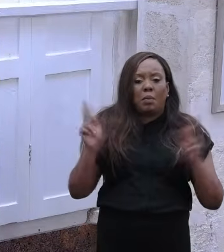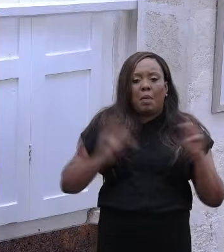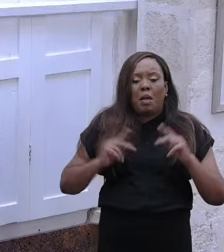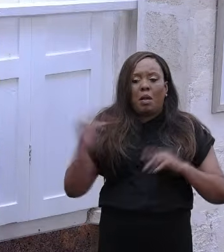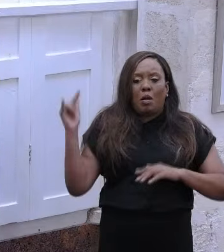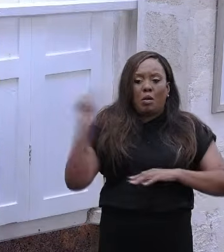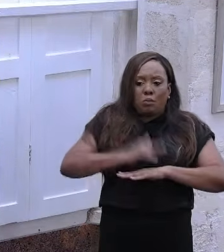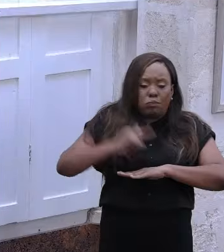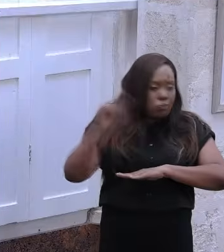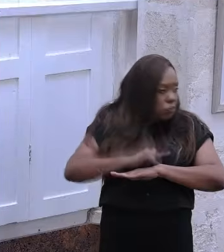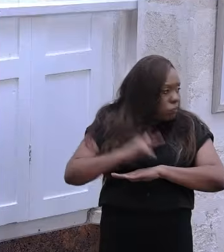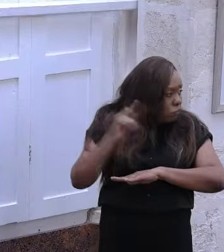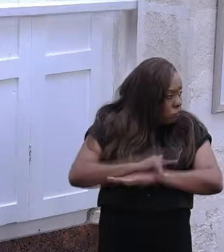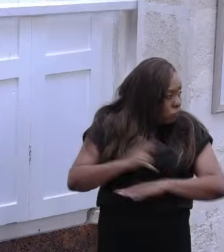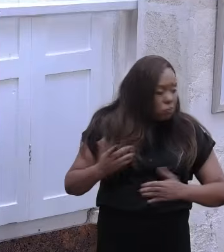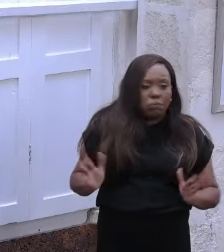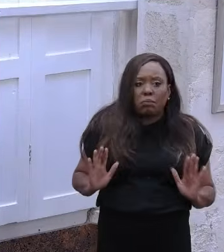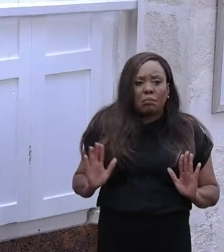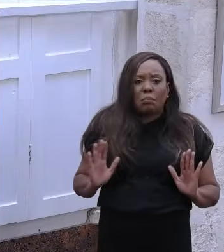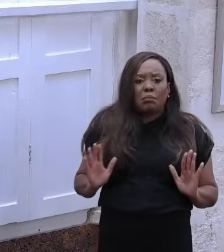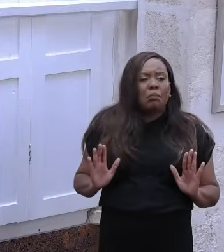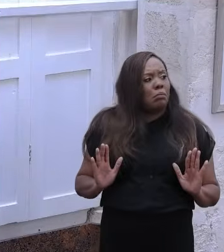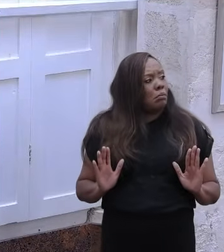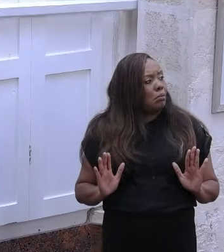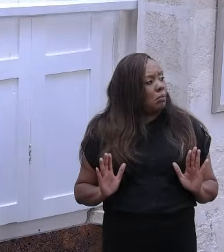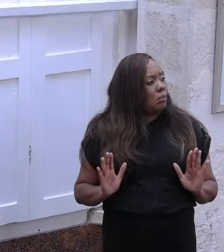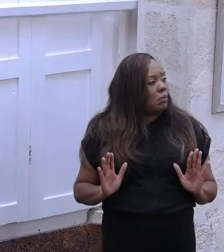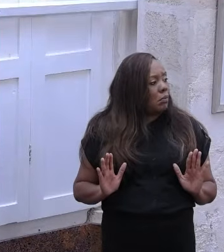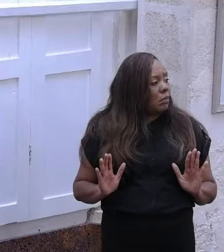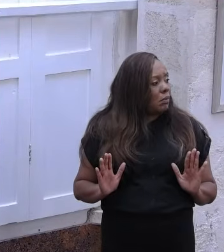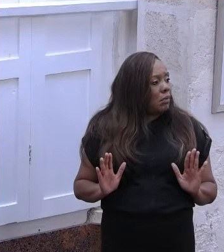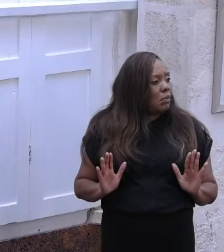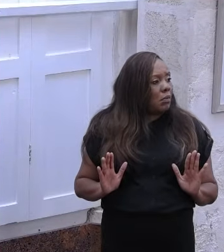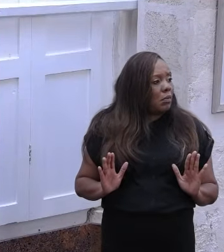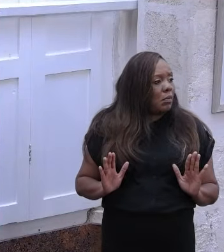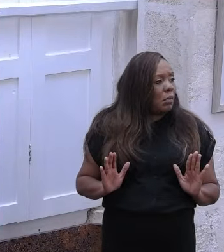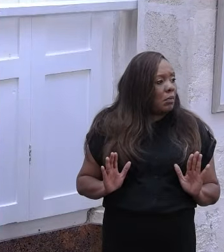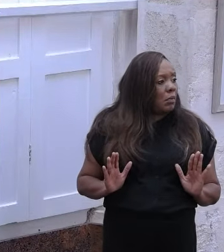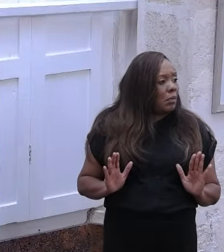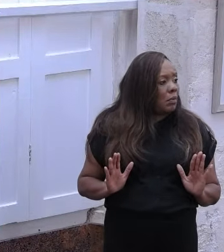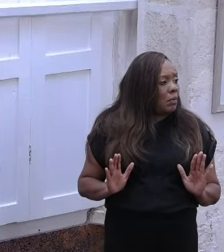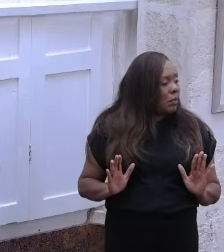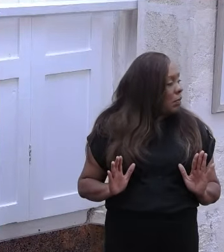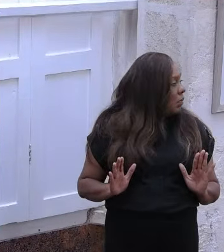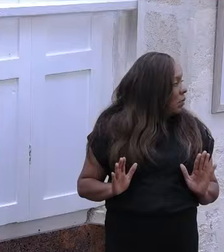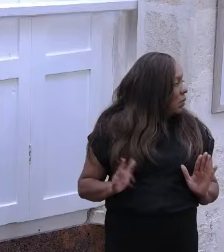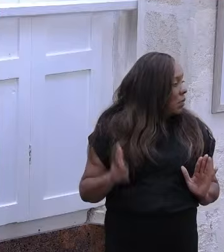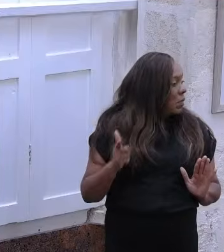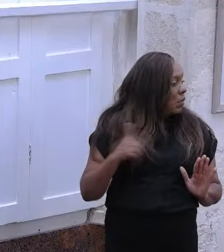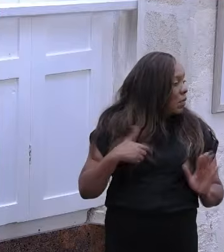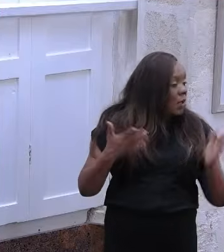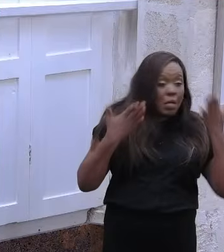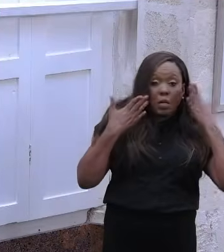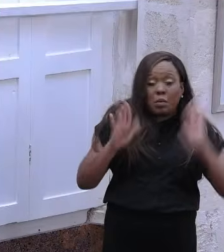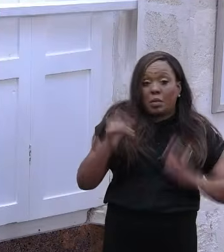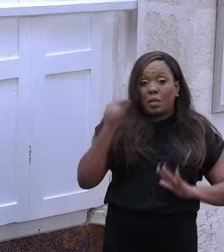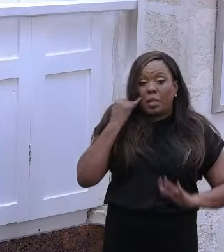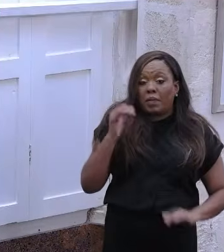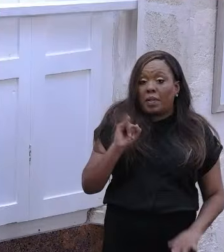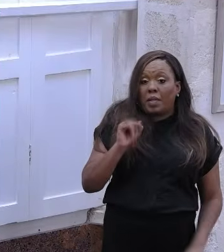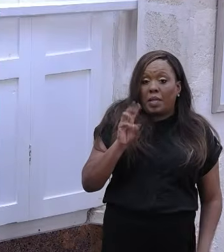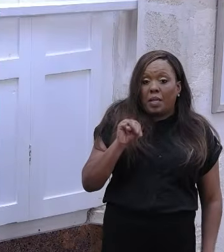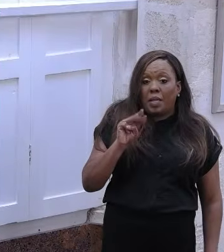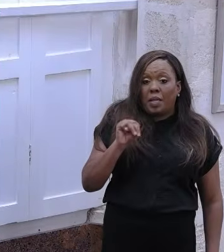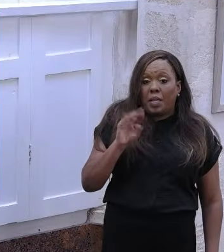think. And as far as I know, but I don't know if the immigration people can speak to this, as far